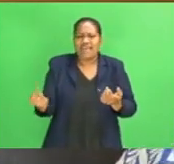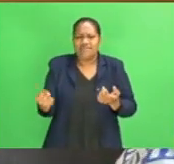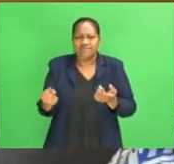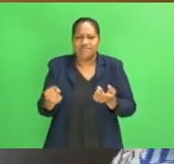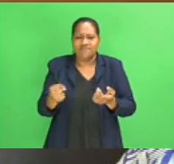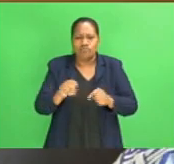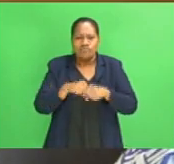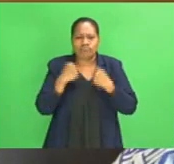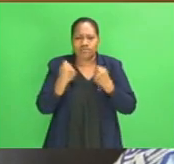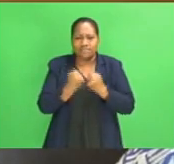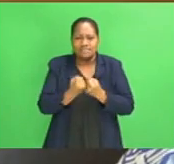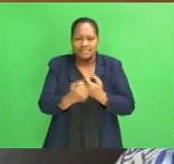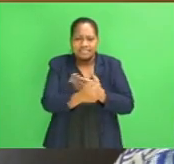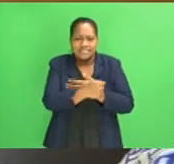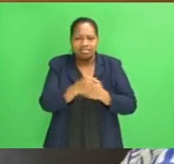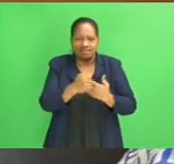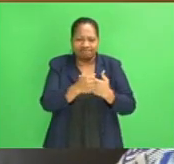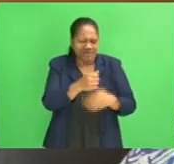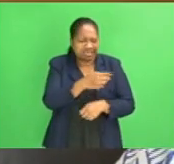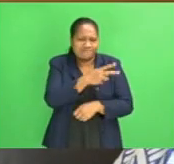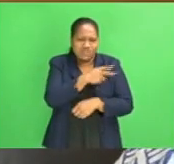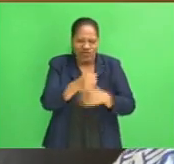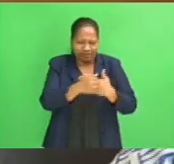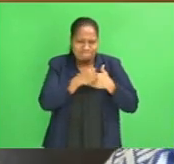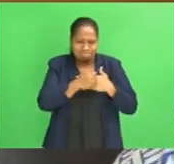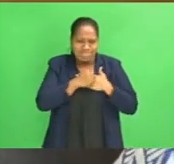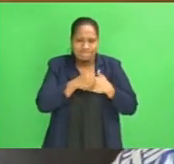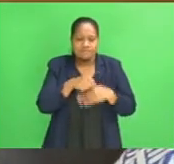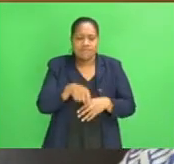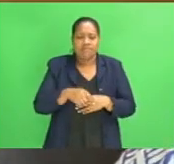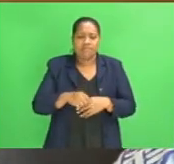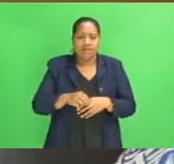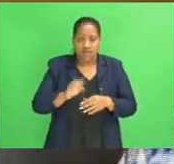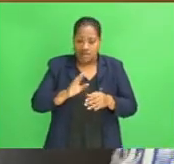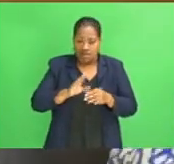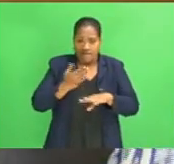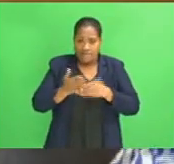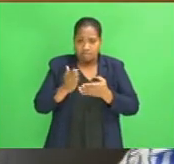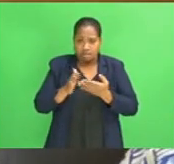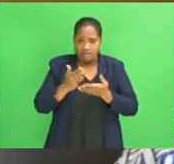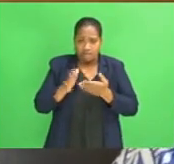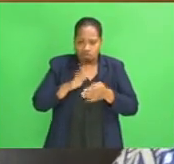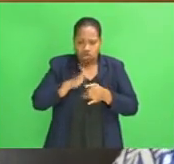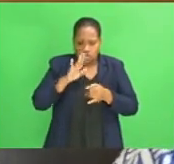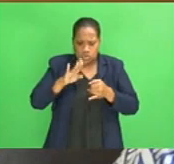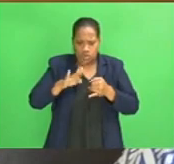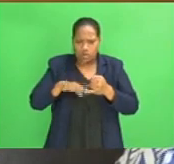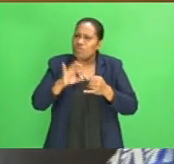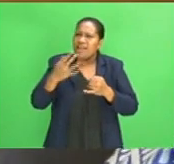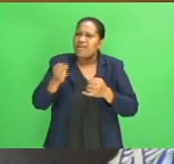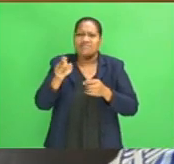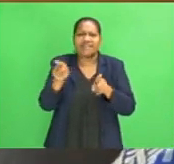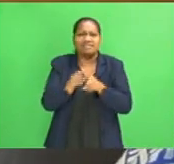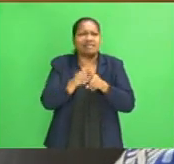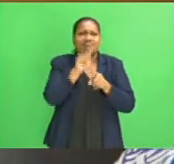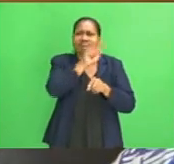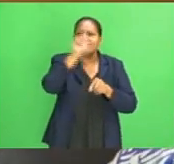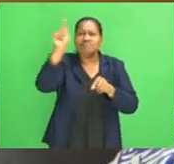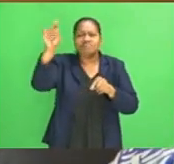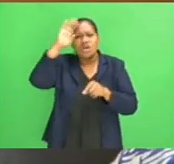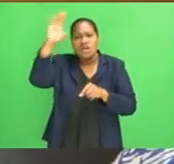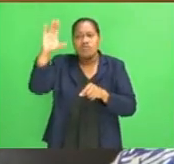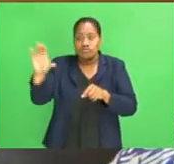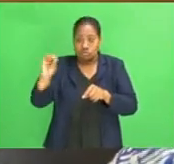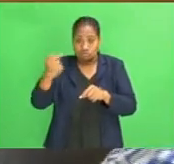FNPF is probably the last one standing in terms of Fiji. So we don't have the luxury of what other countries have. So we have to be